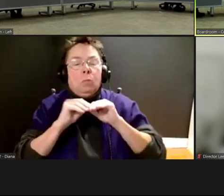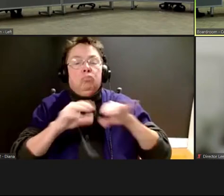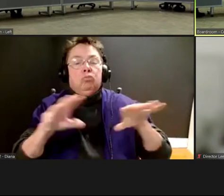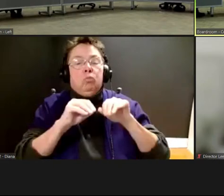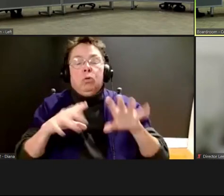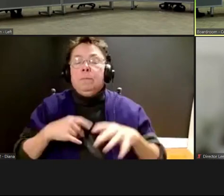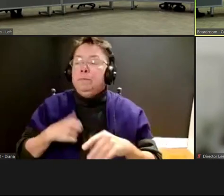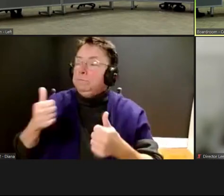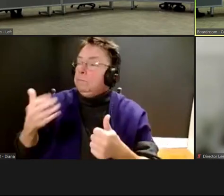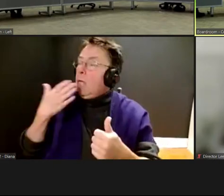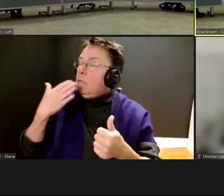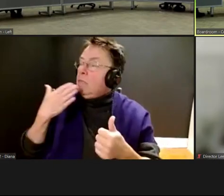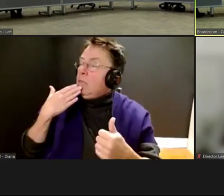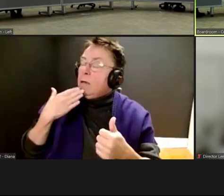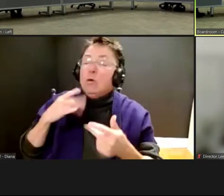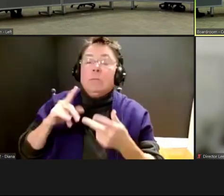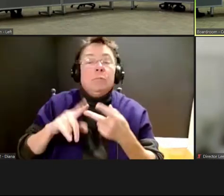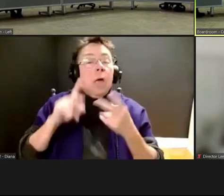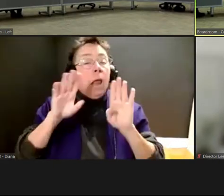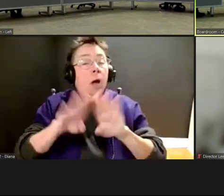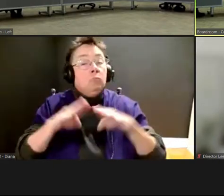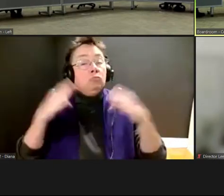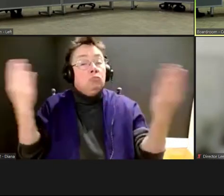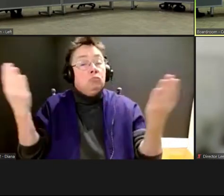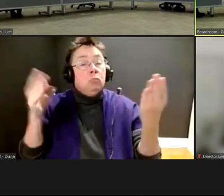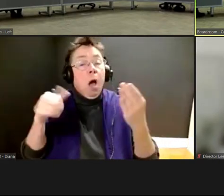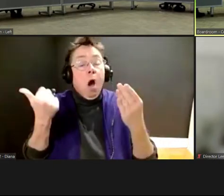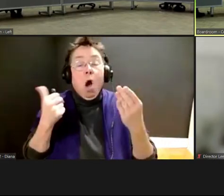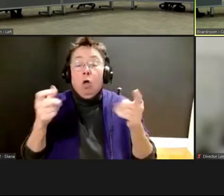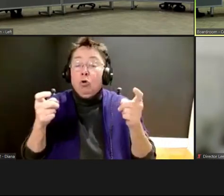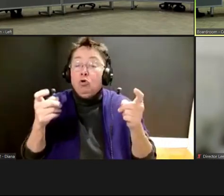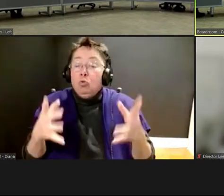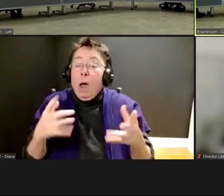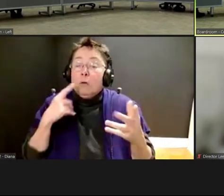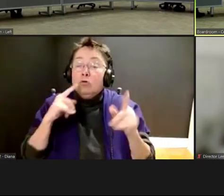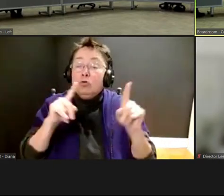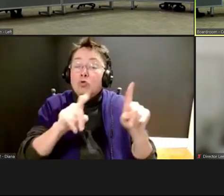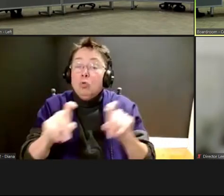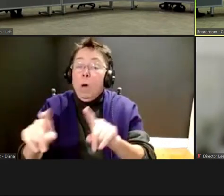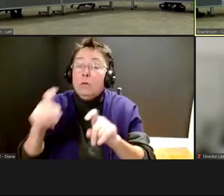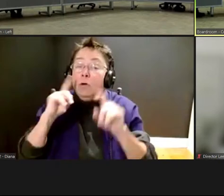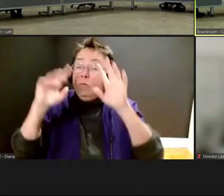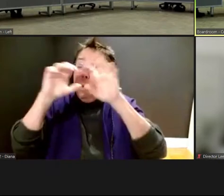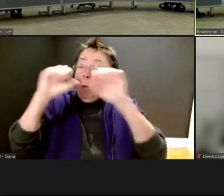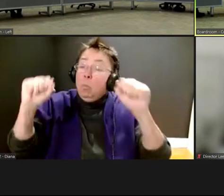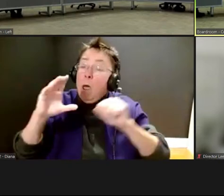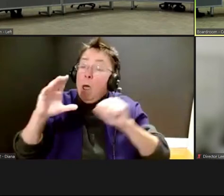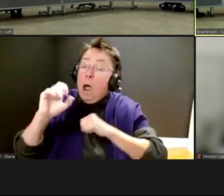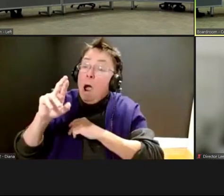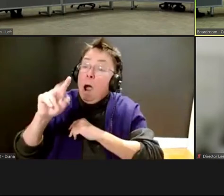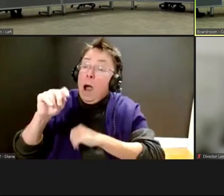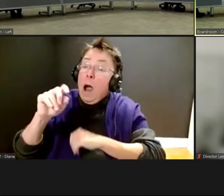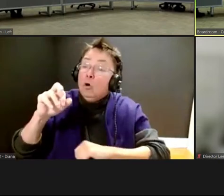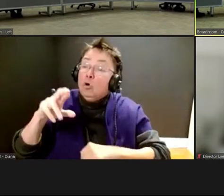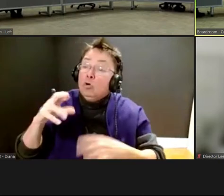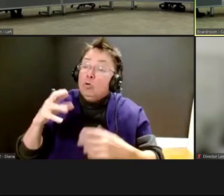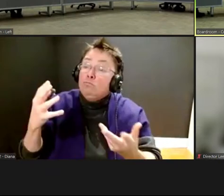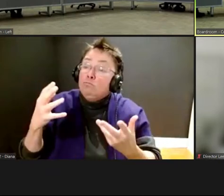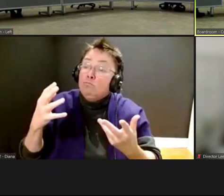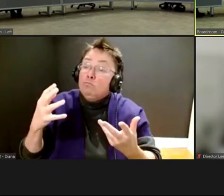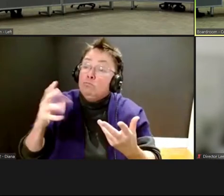Thank you. I'd like to open it up to any other directors that may have questions for President Carter based upon his report this